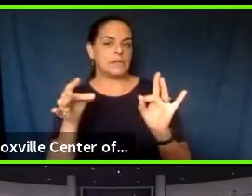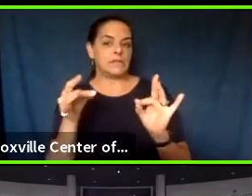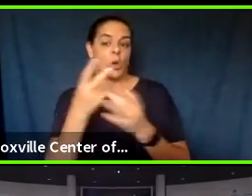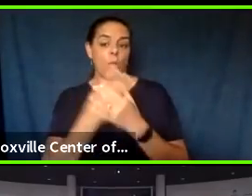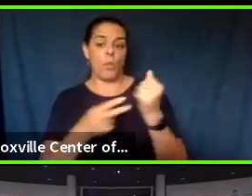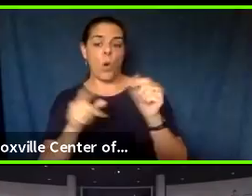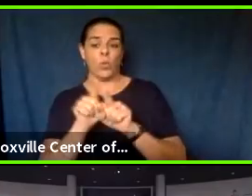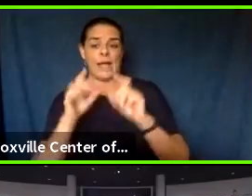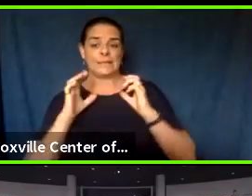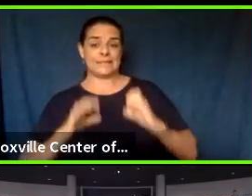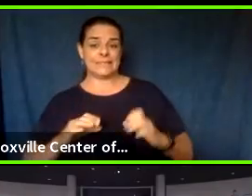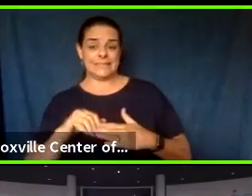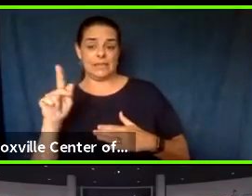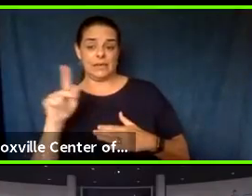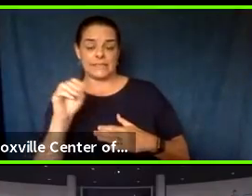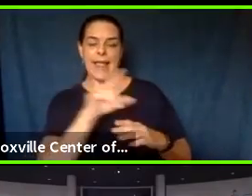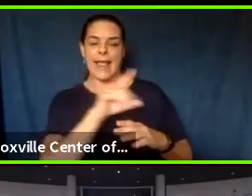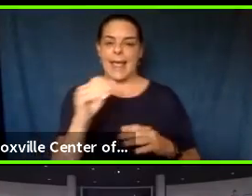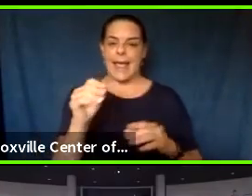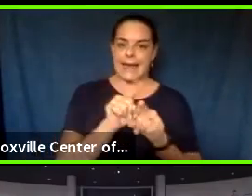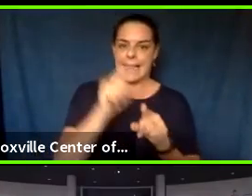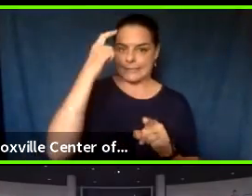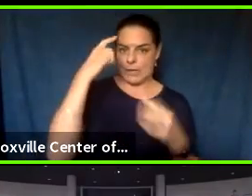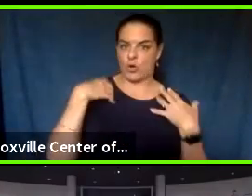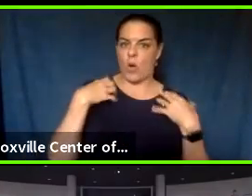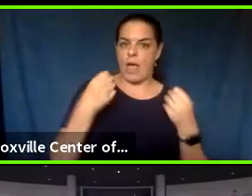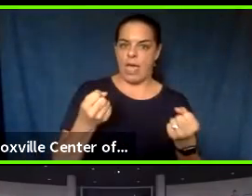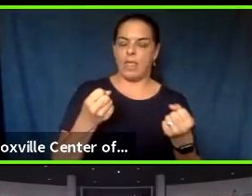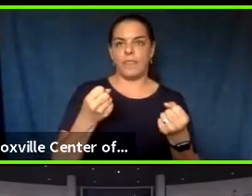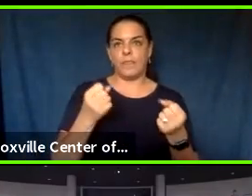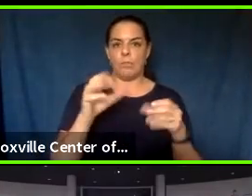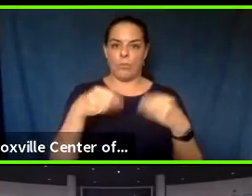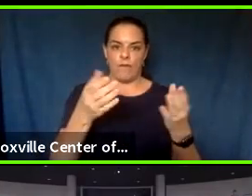of Knox County and as a mental health practitioner.